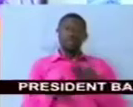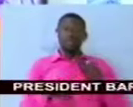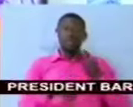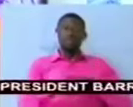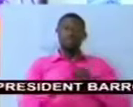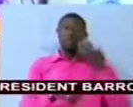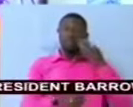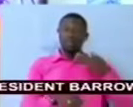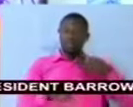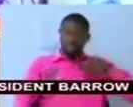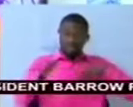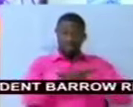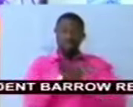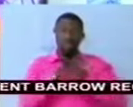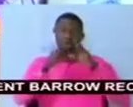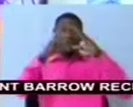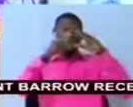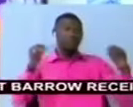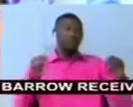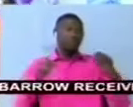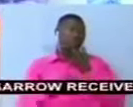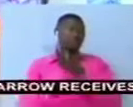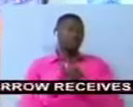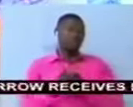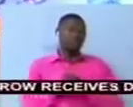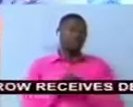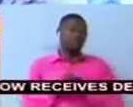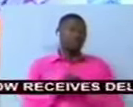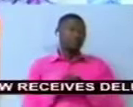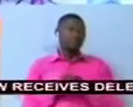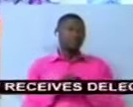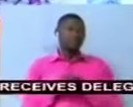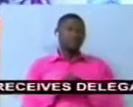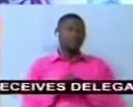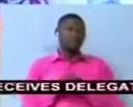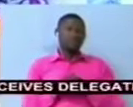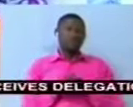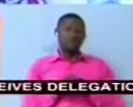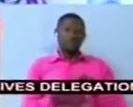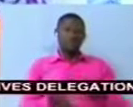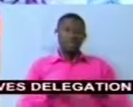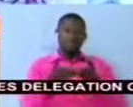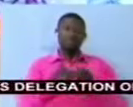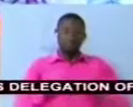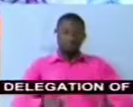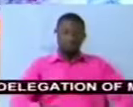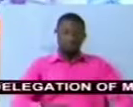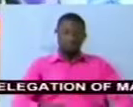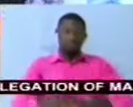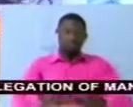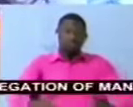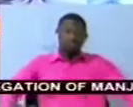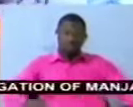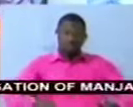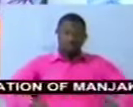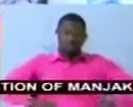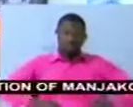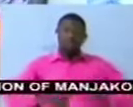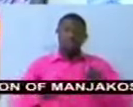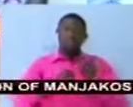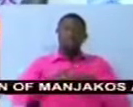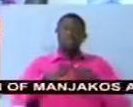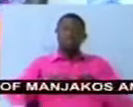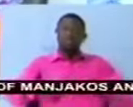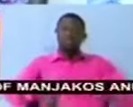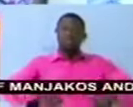when Lanka entered to their office. Ñu jokko sen sot yi ñu dey trainé. They gave him one of their sorts that they were meant for training. Bim